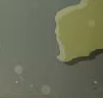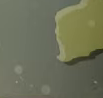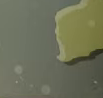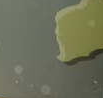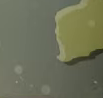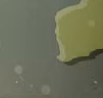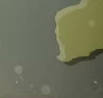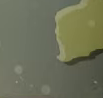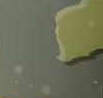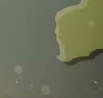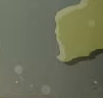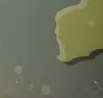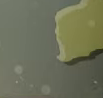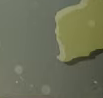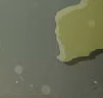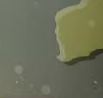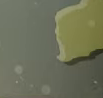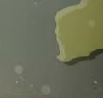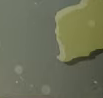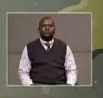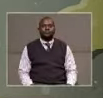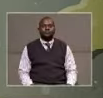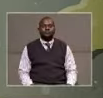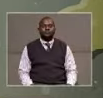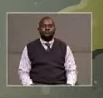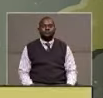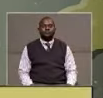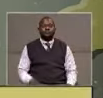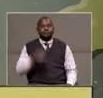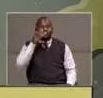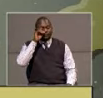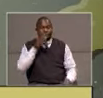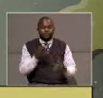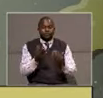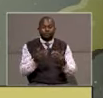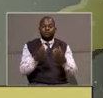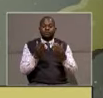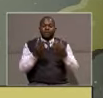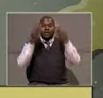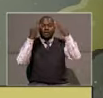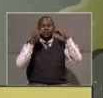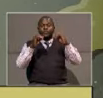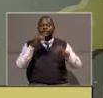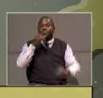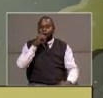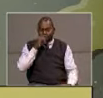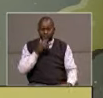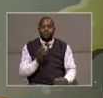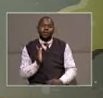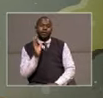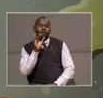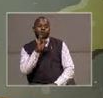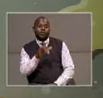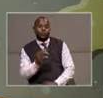Mugalo Mohammed joins us on Sign Language in a bit. I am Rhoda Ngonzi. Let's dig into it. President Yoweri Museveni has returned from